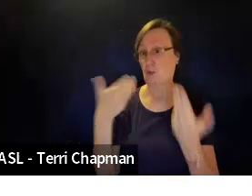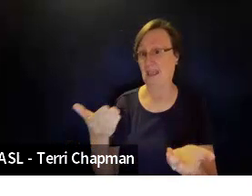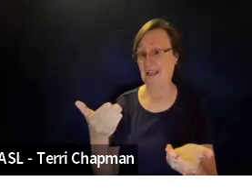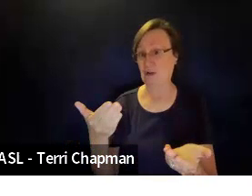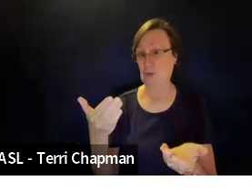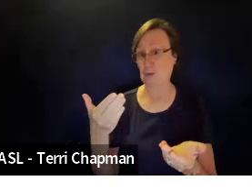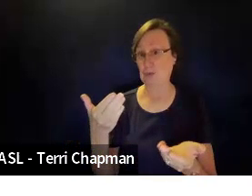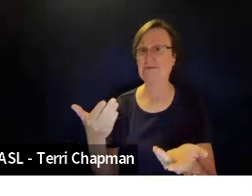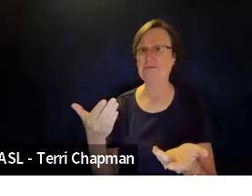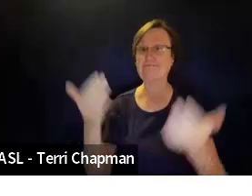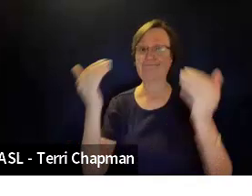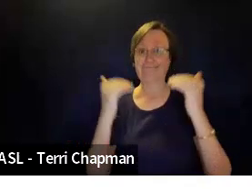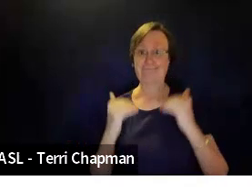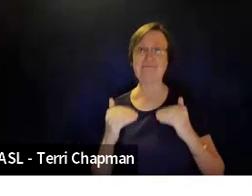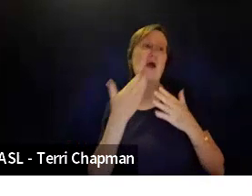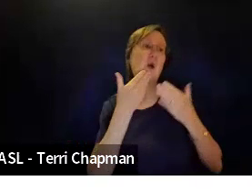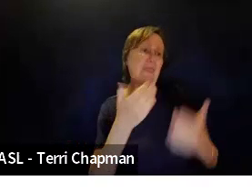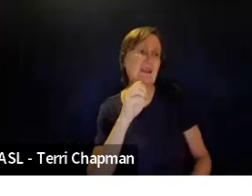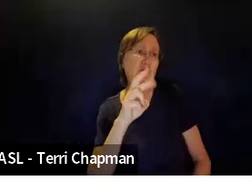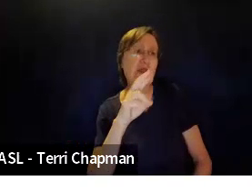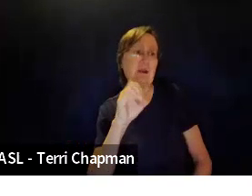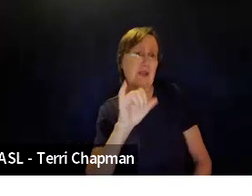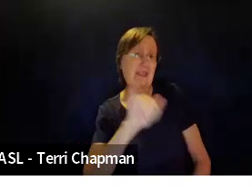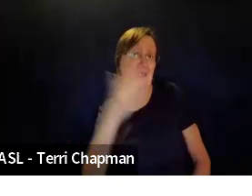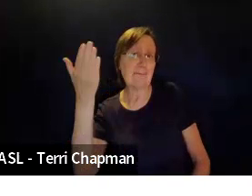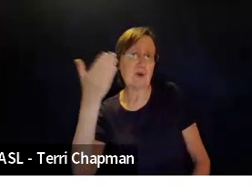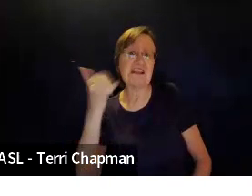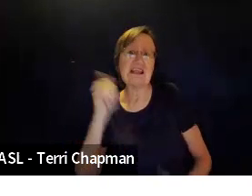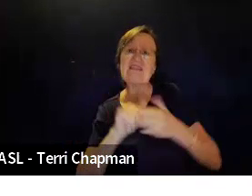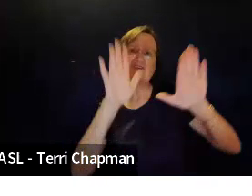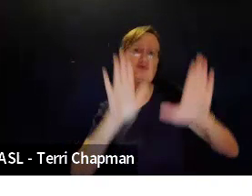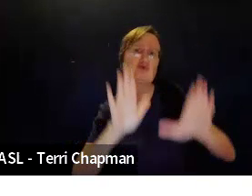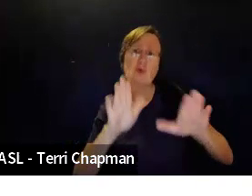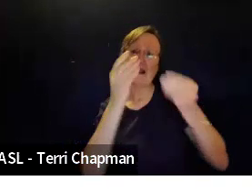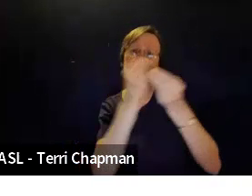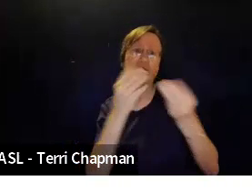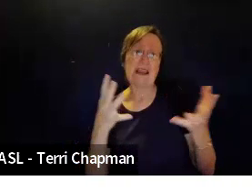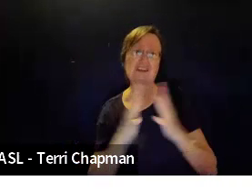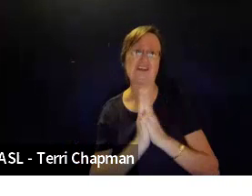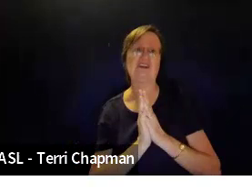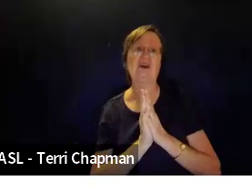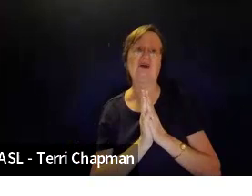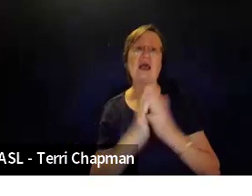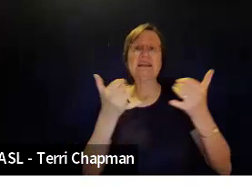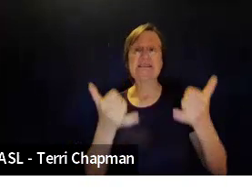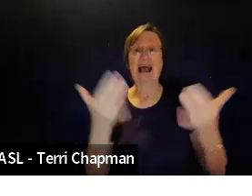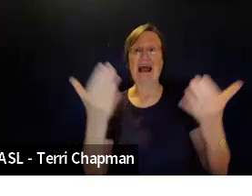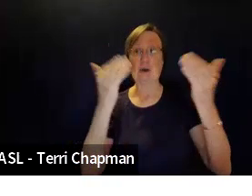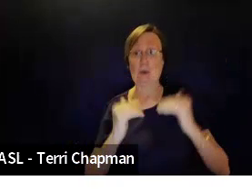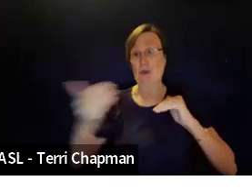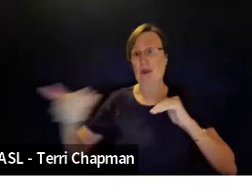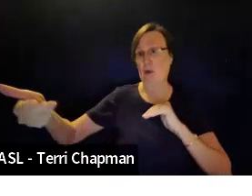Thank you, Erie, for that presentation and all that great information. We will now